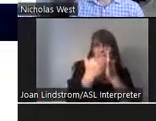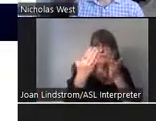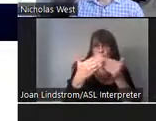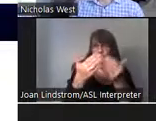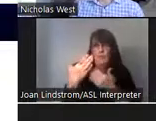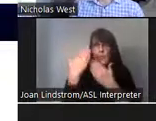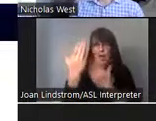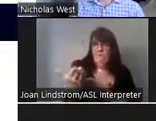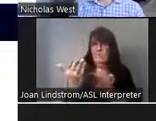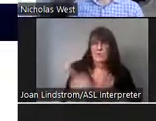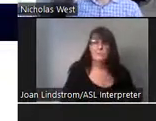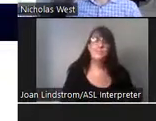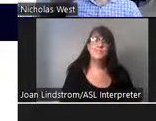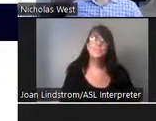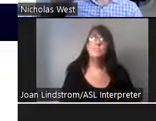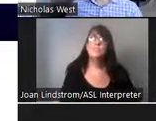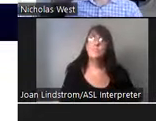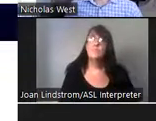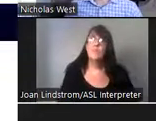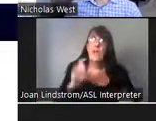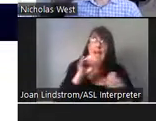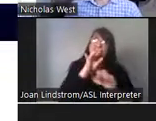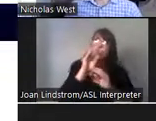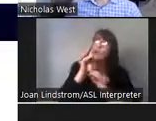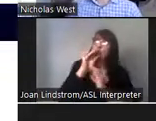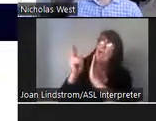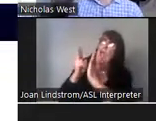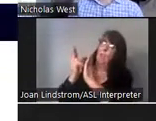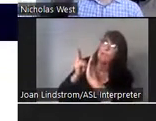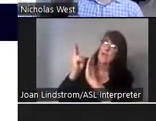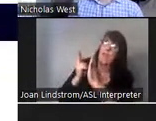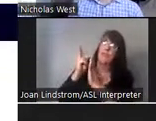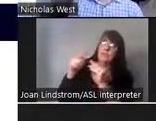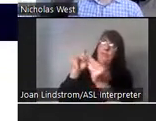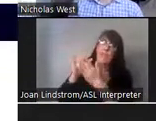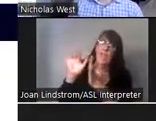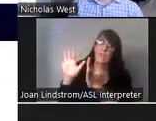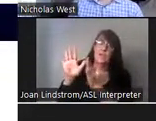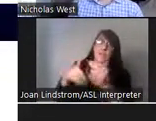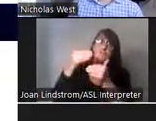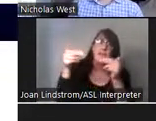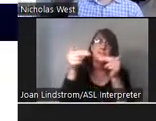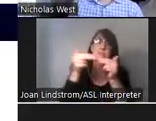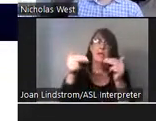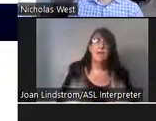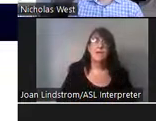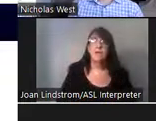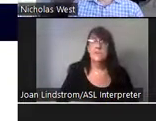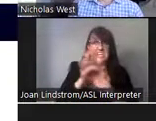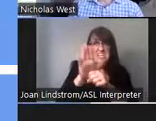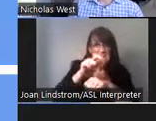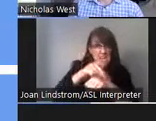I could talk for hours about it, but Next slide. Do we have time to keep